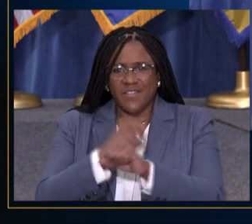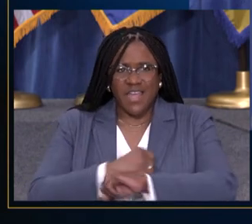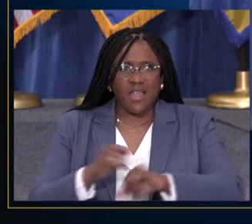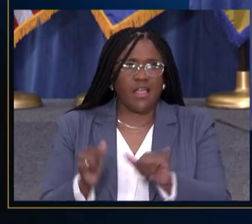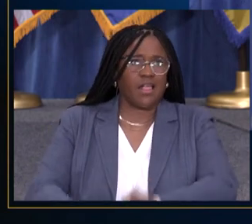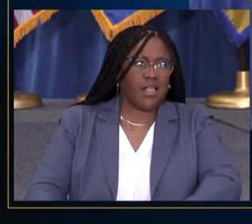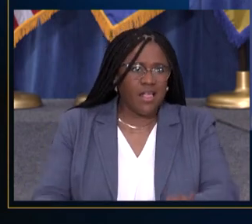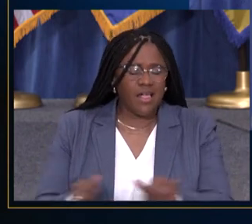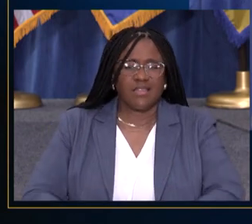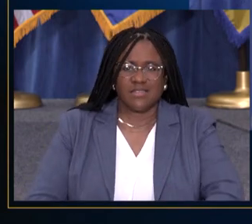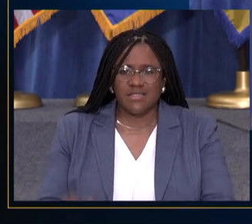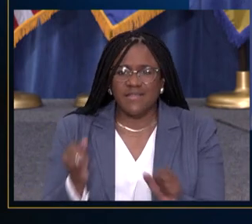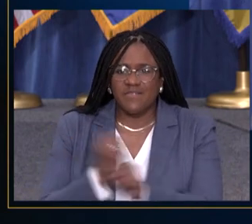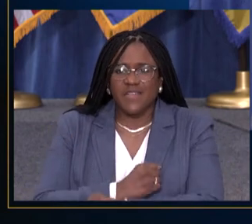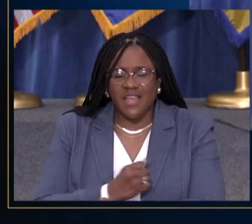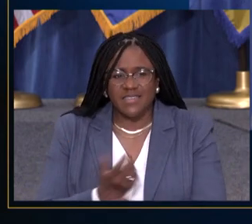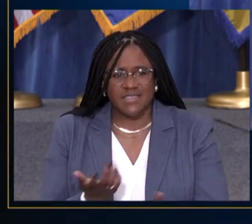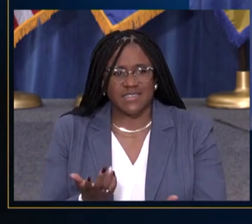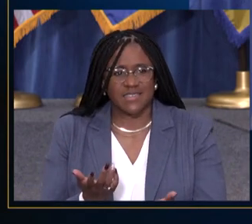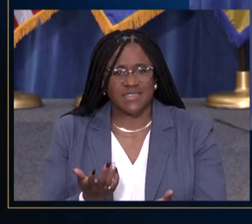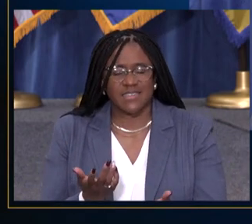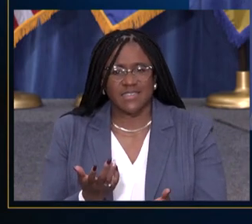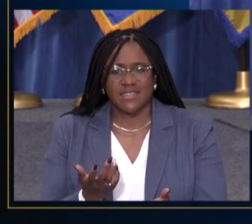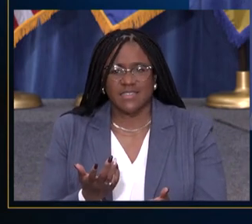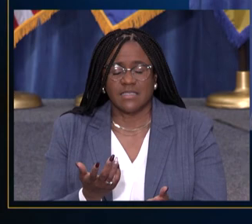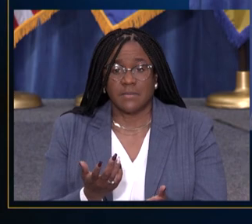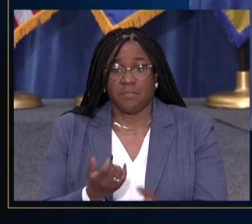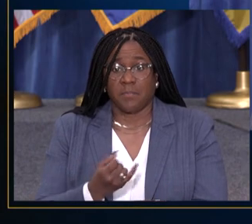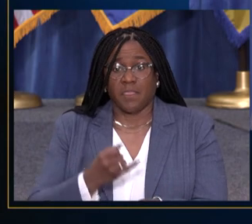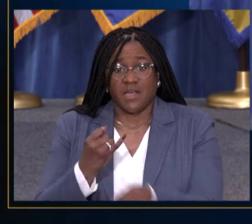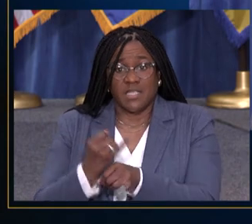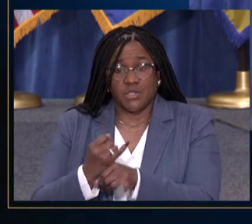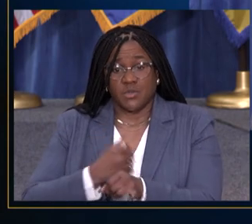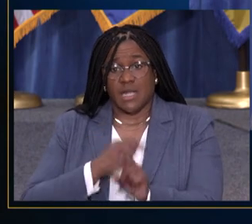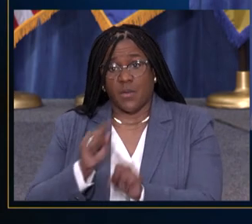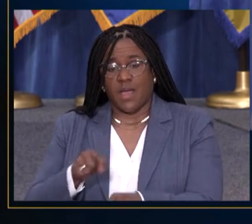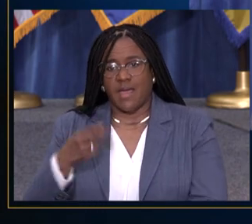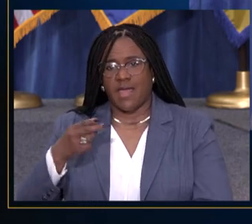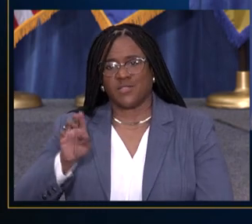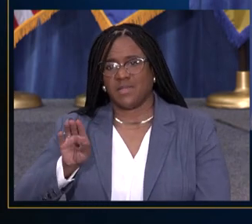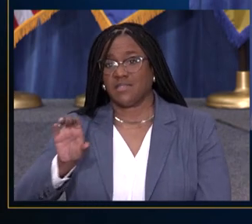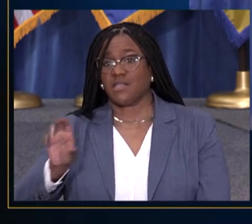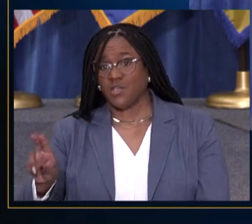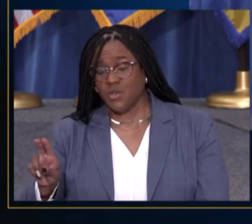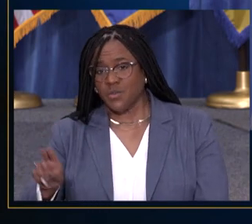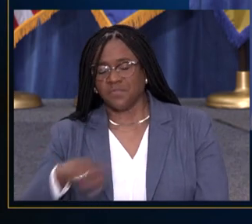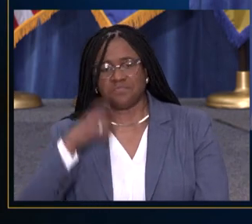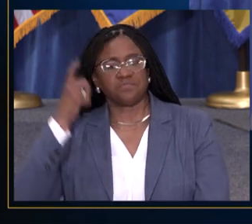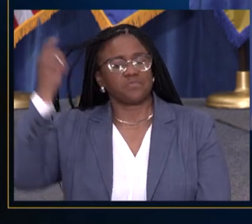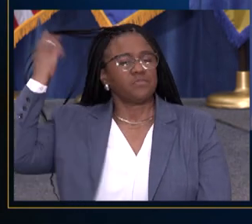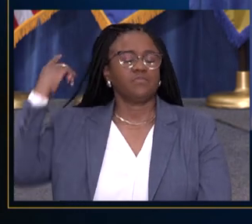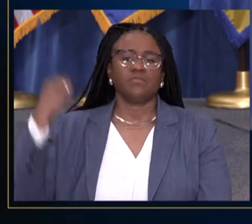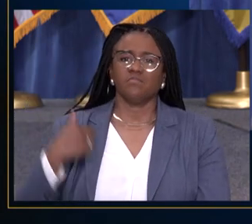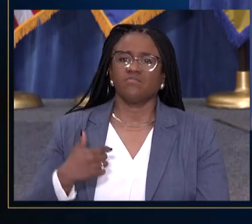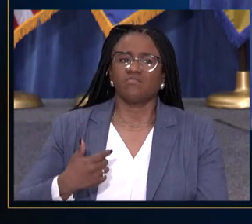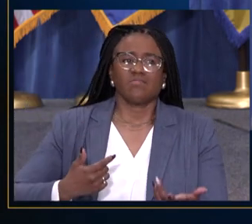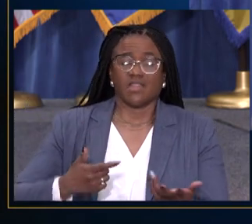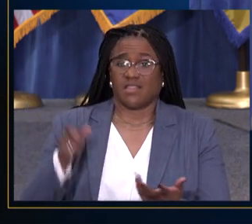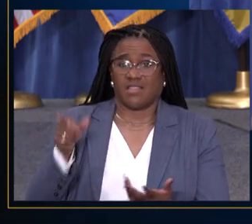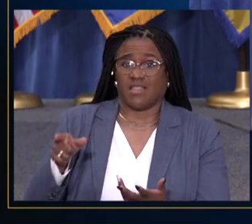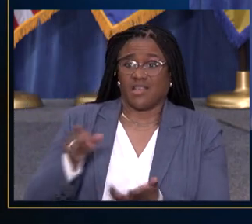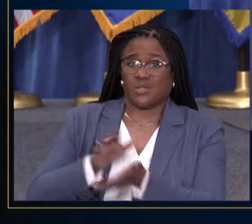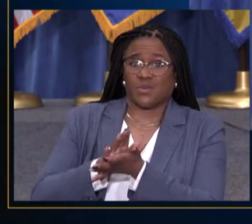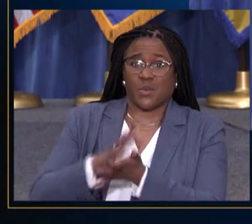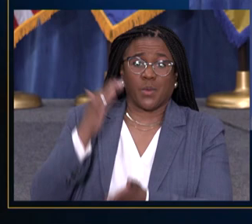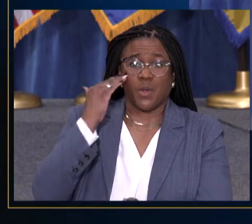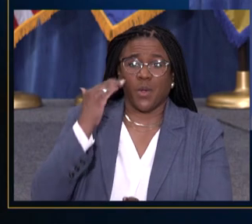same fight? And the institution I attended, HBCU Tougaloo College, was known to